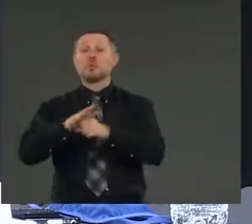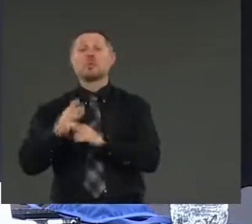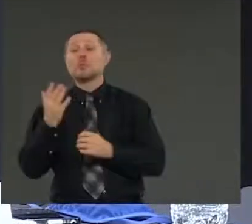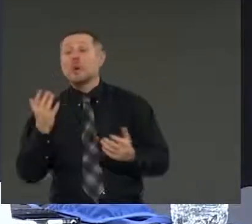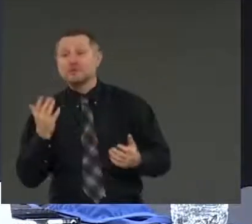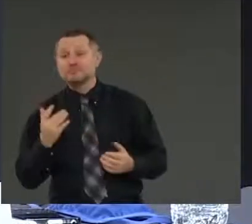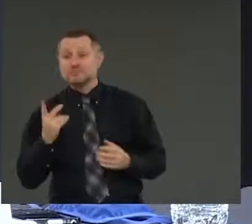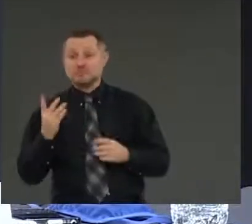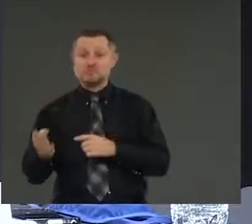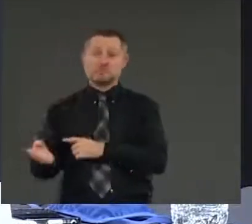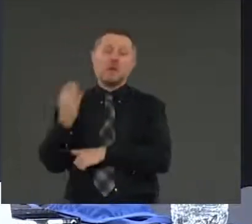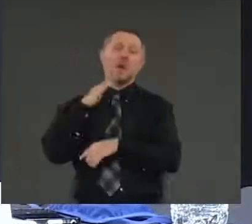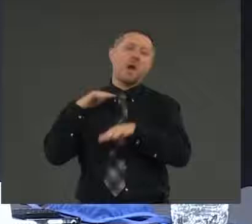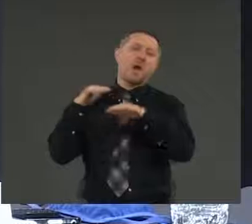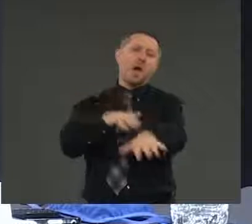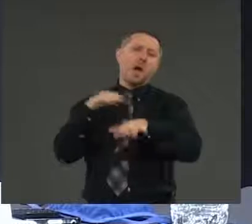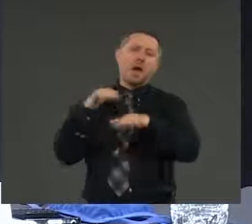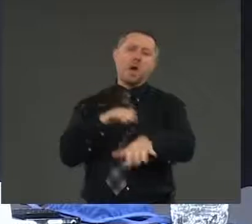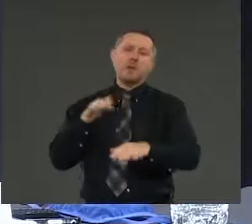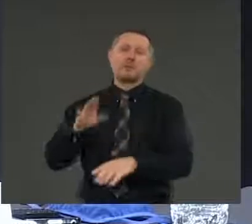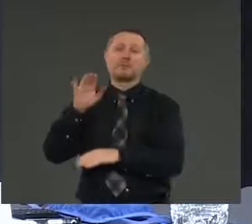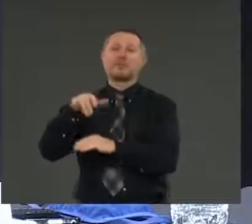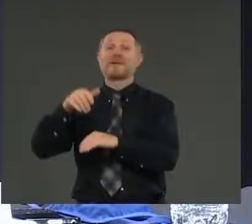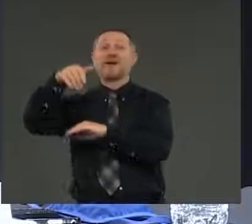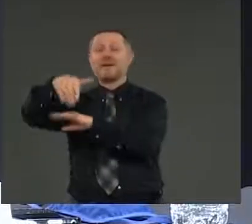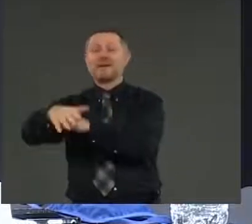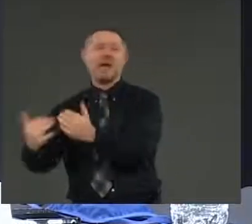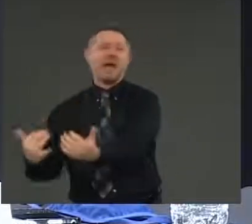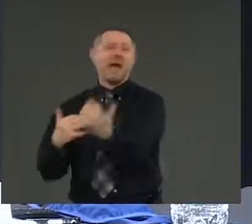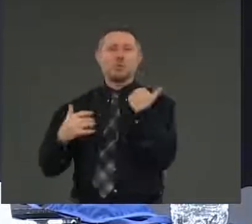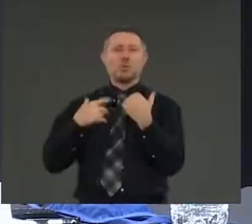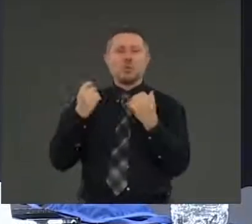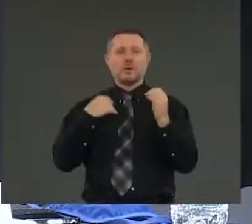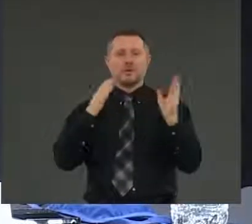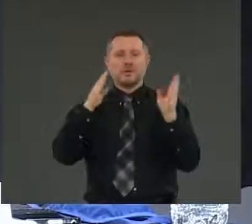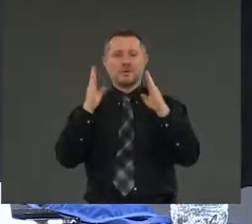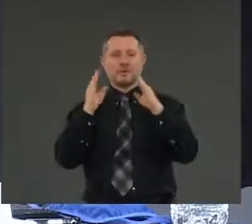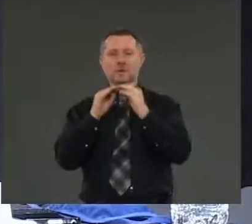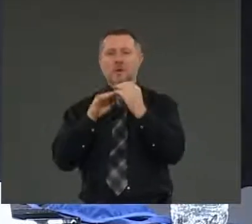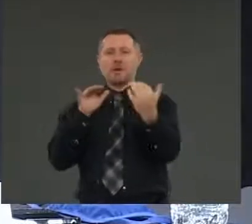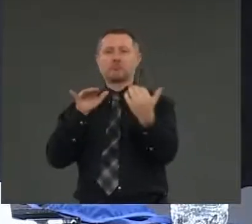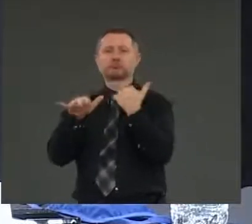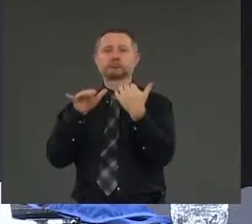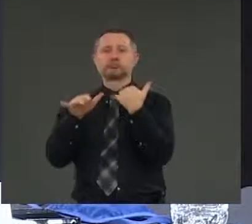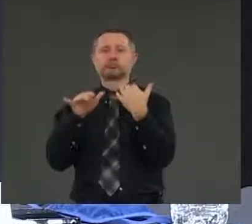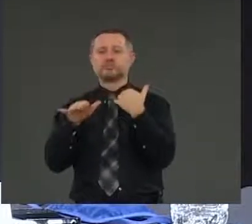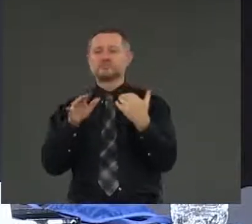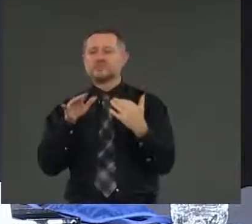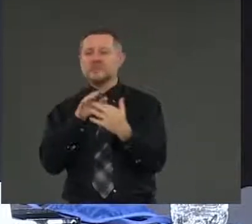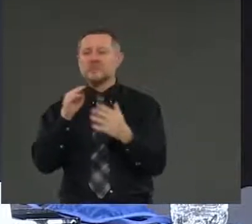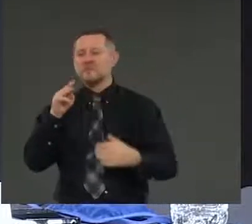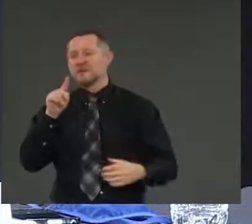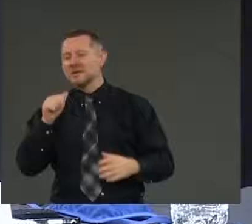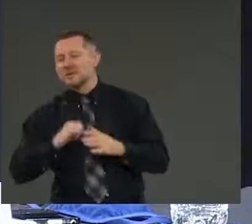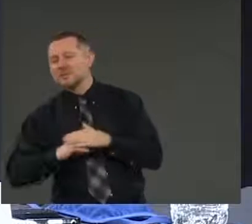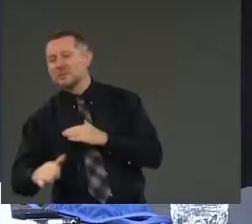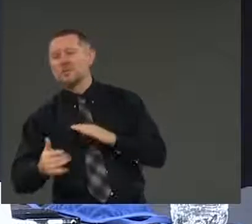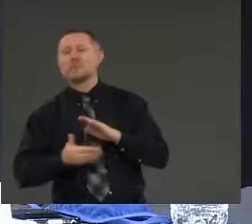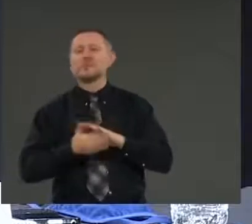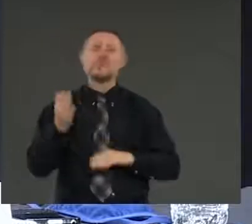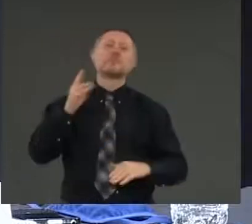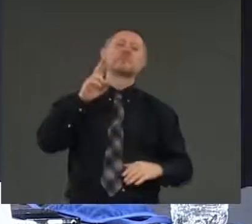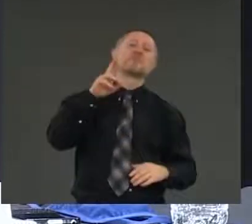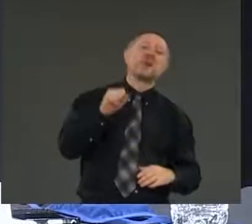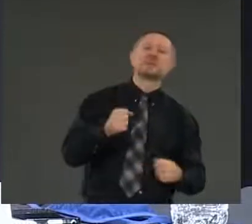certain times, peak traffic. So all of those things together will mitigate it. But the MTA, the trains, and the buses will be safer